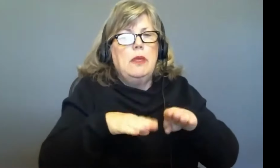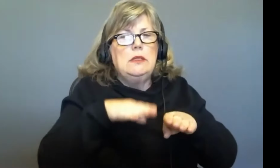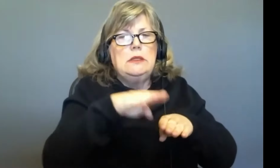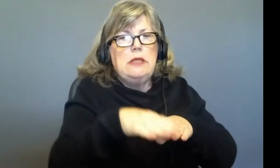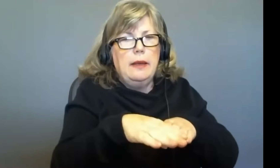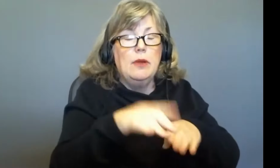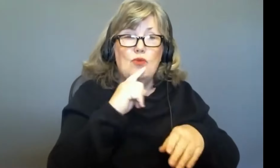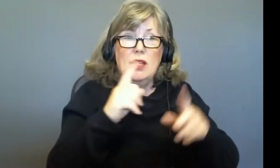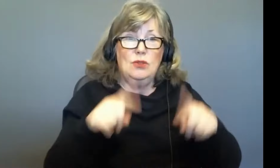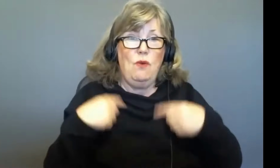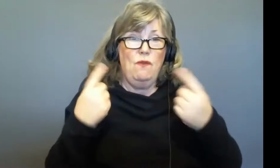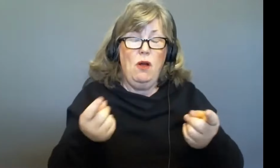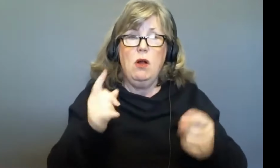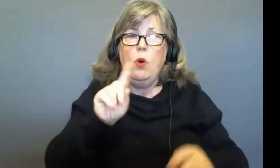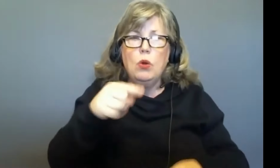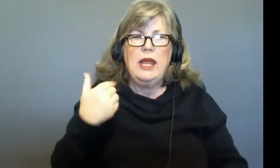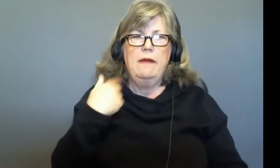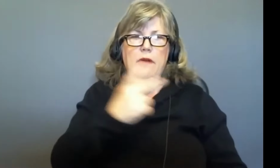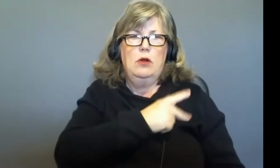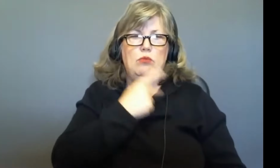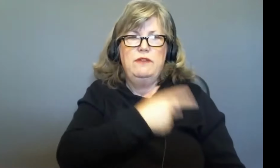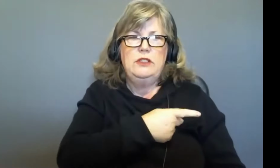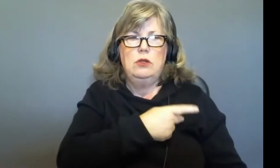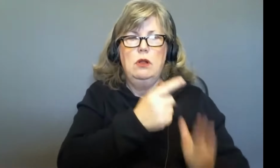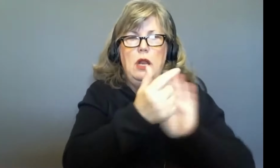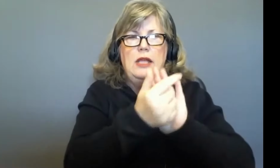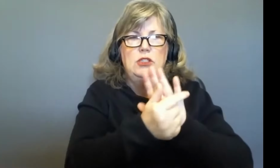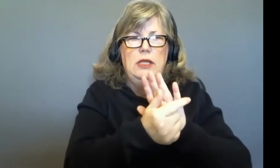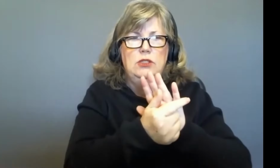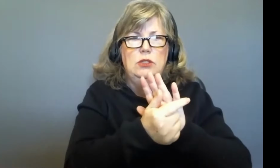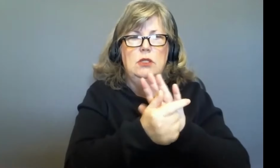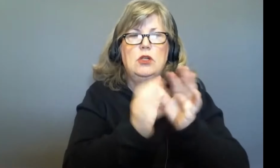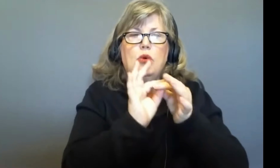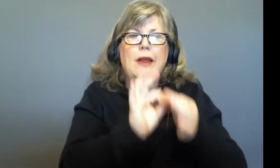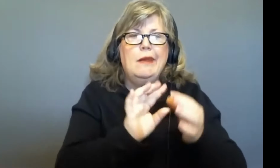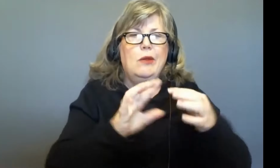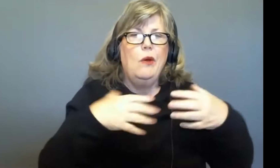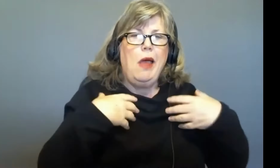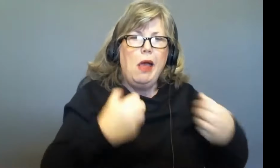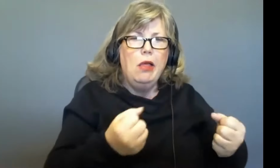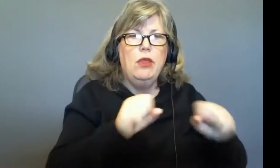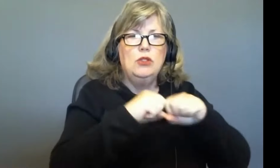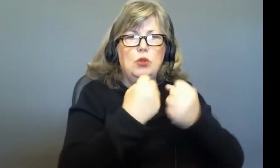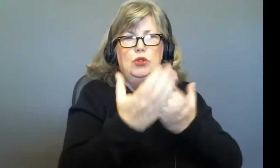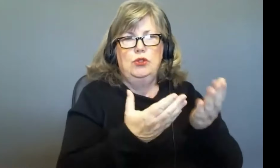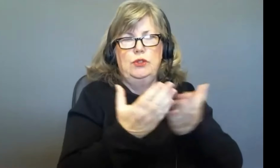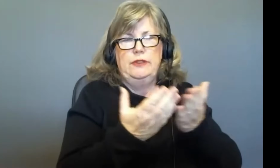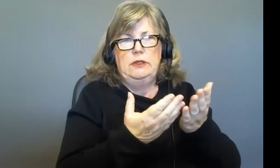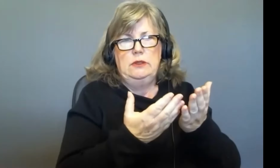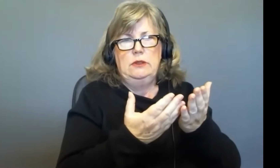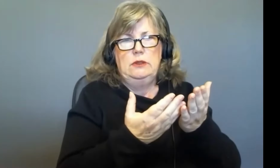provincial legislation that are related to health and social services that will address